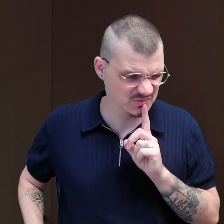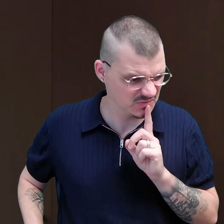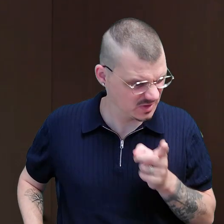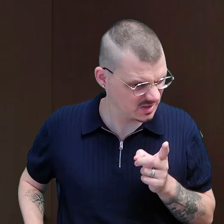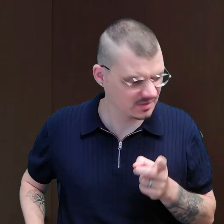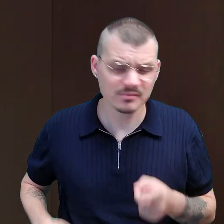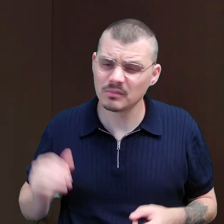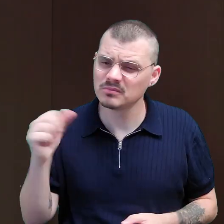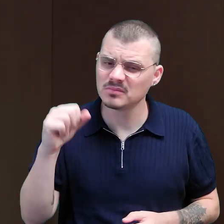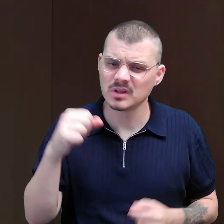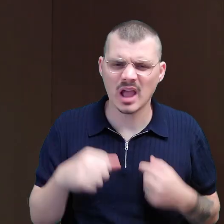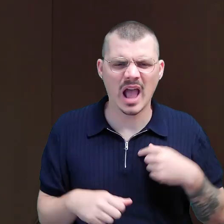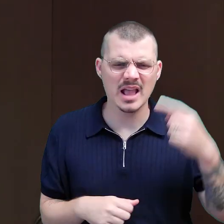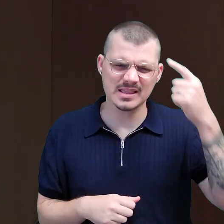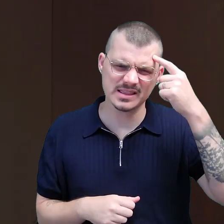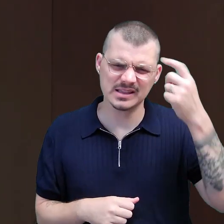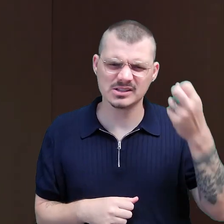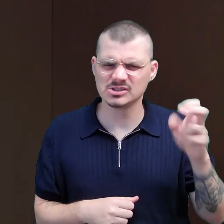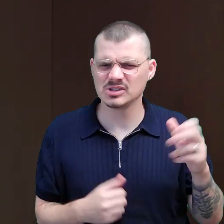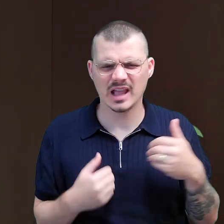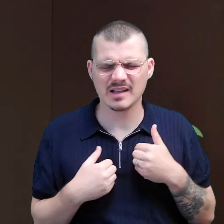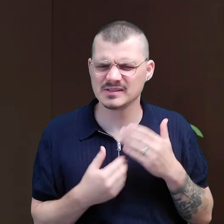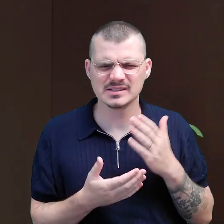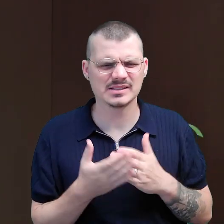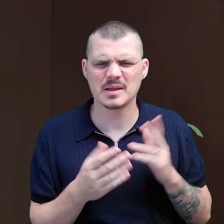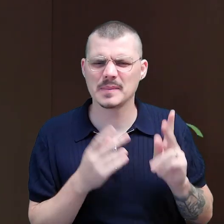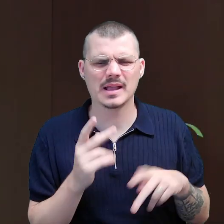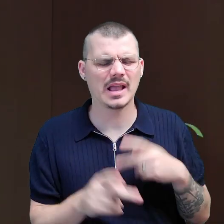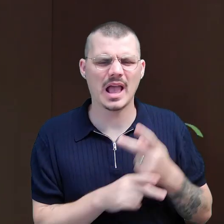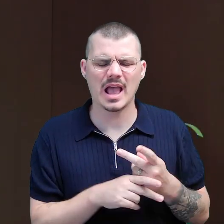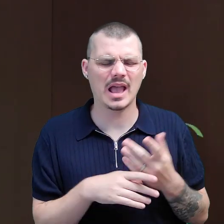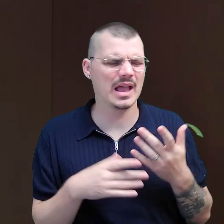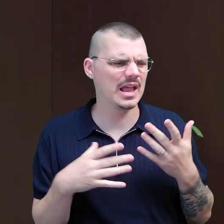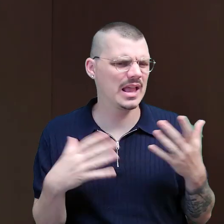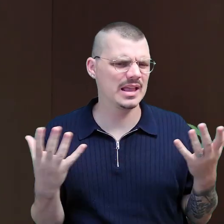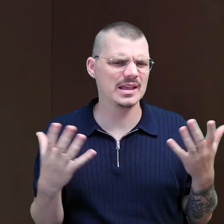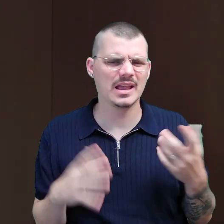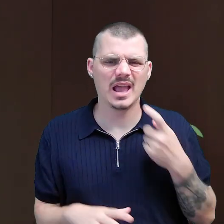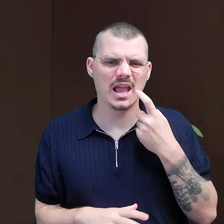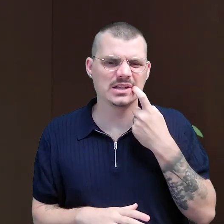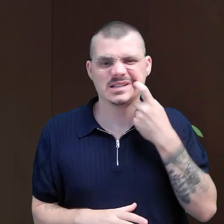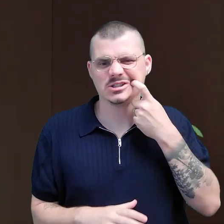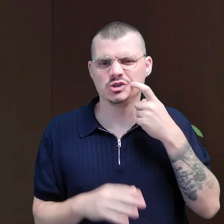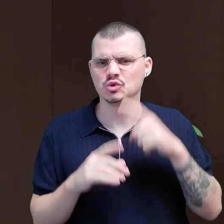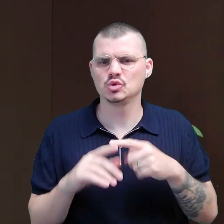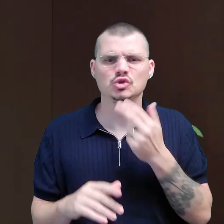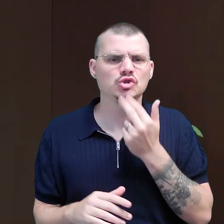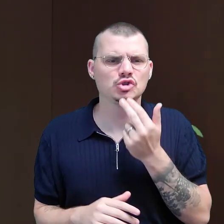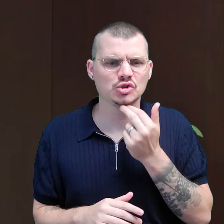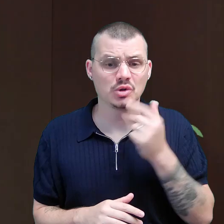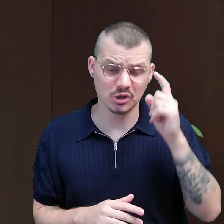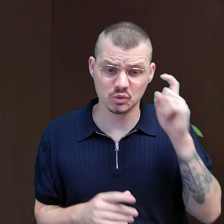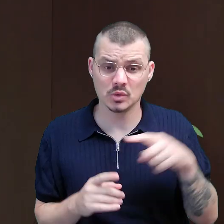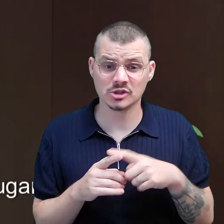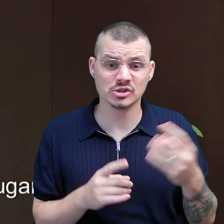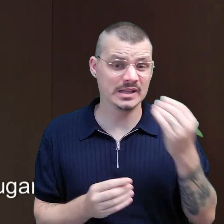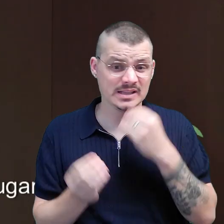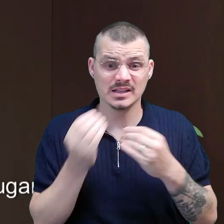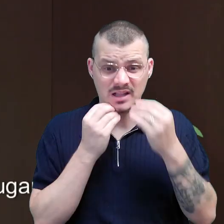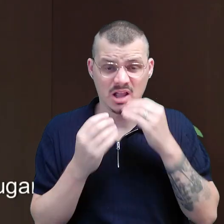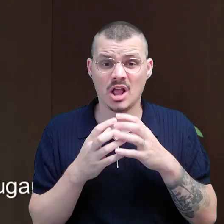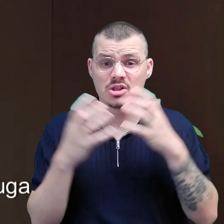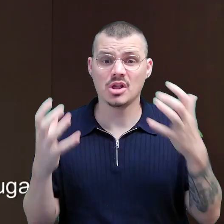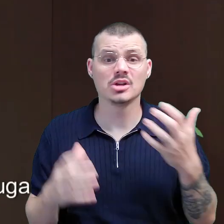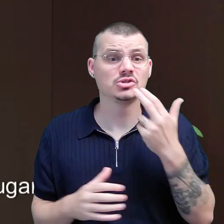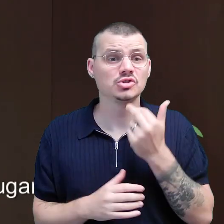Really? Yeah, we think she's got some kind of addiction to sugar, because